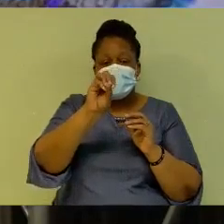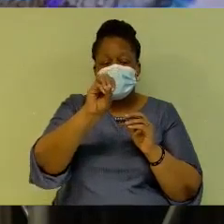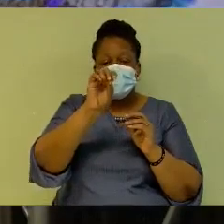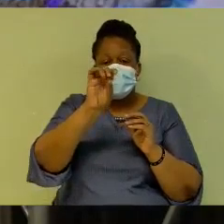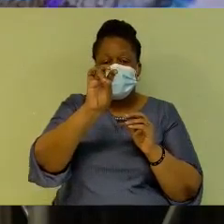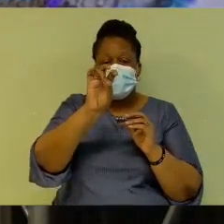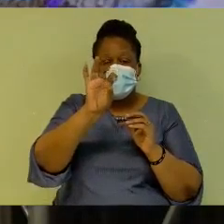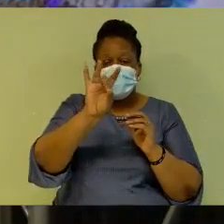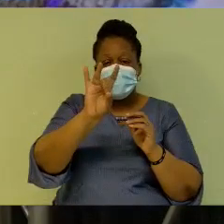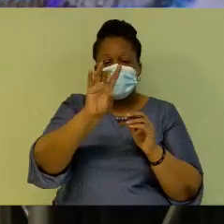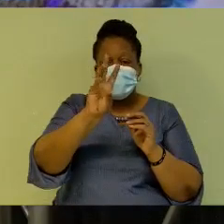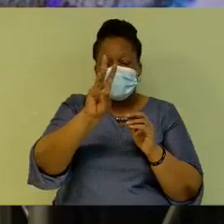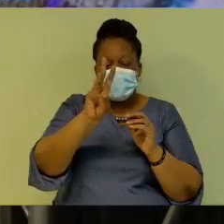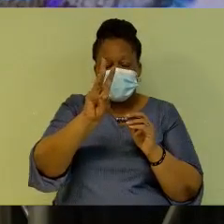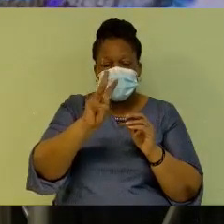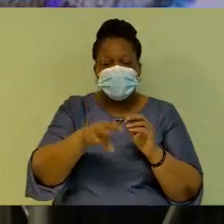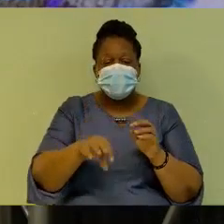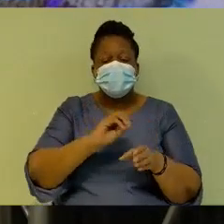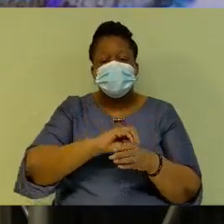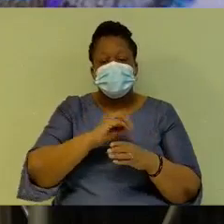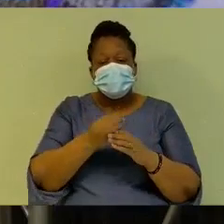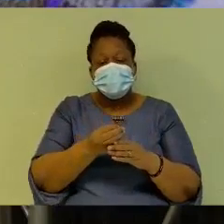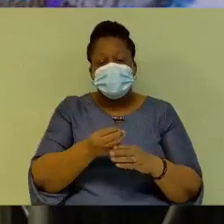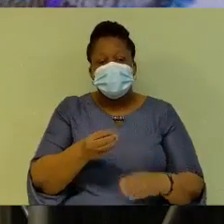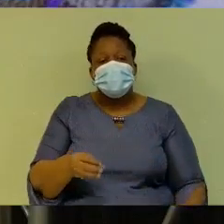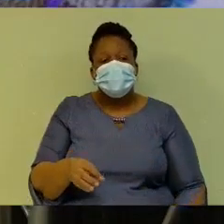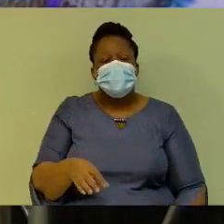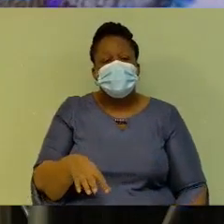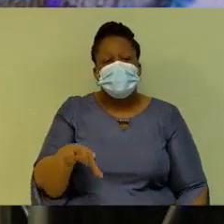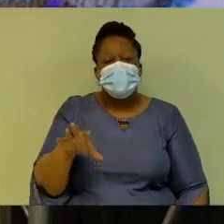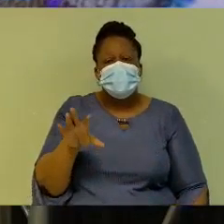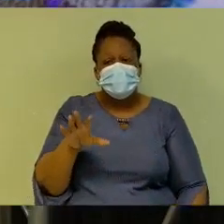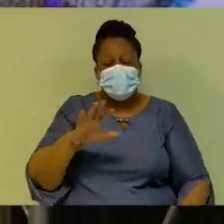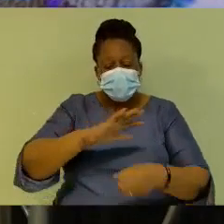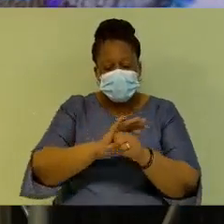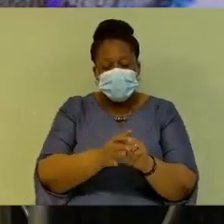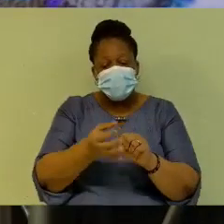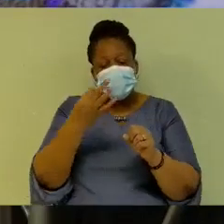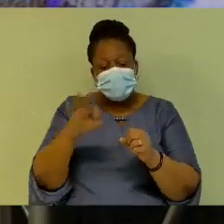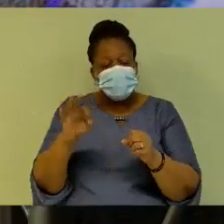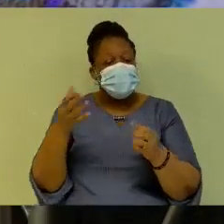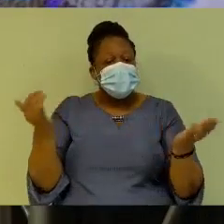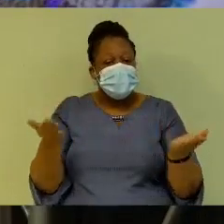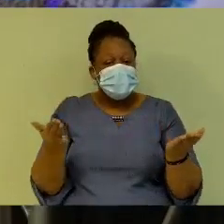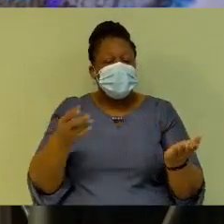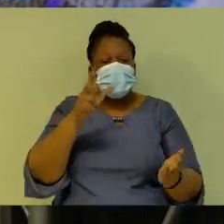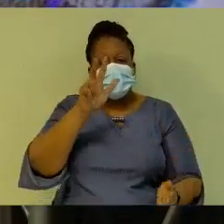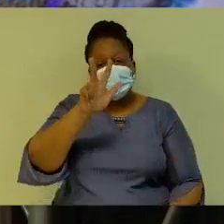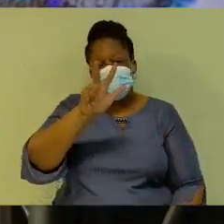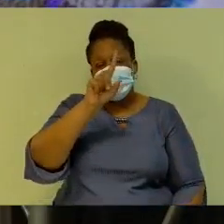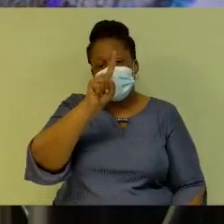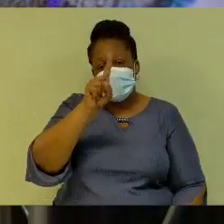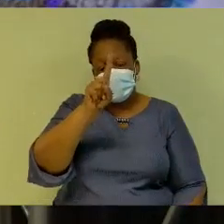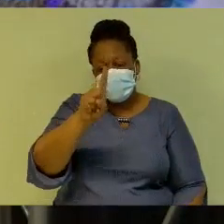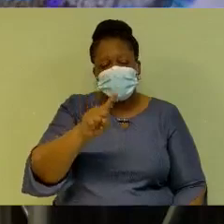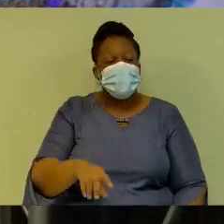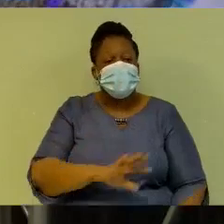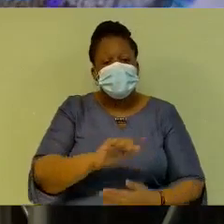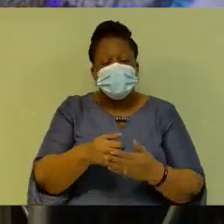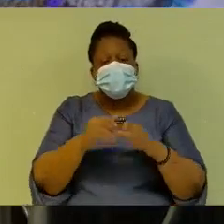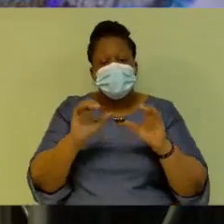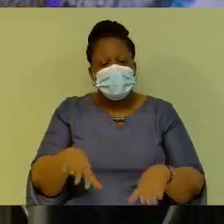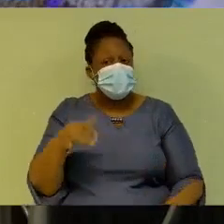662-8086. In addition, emergency assistance can be sought from the COVID-19 hotline at 311.